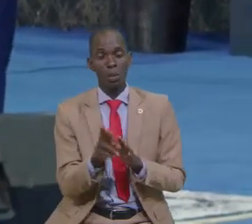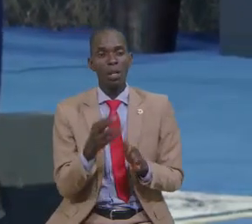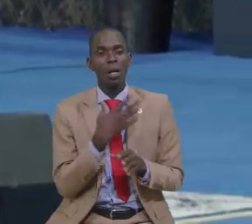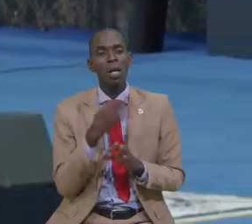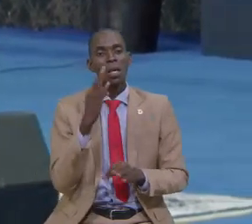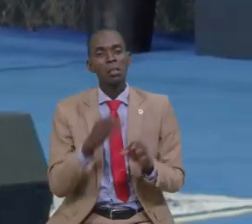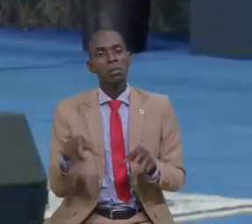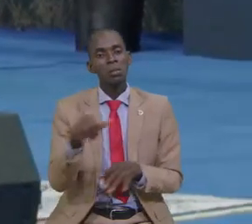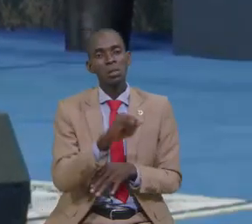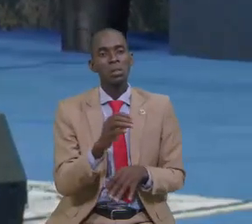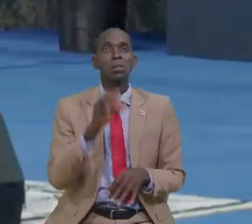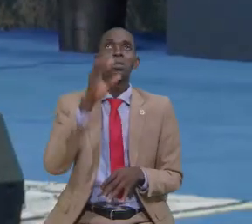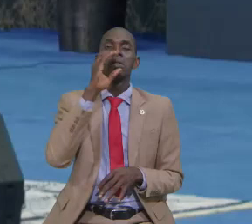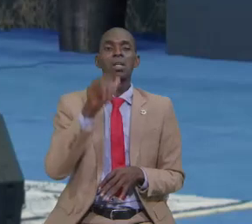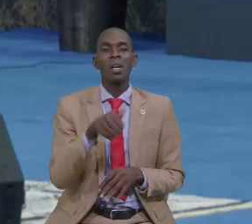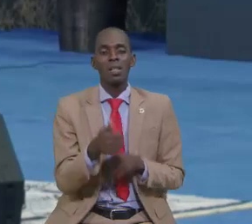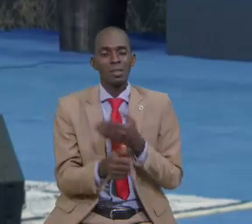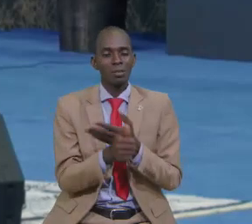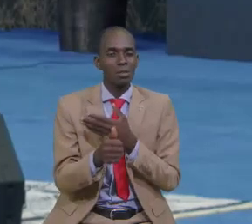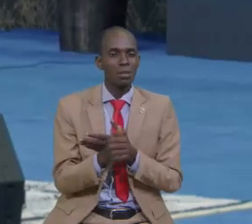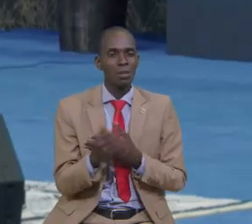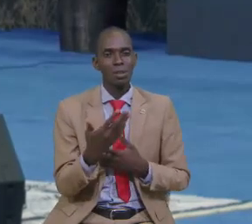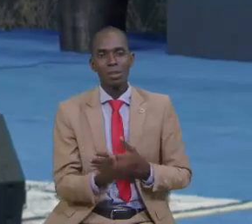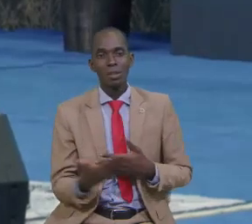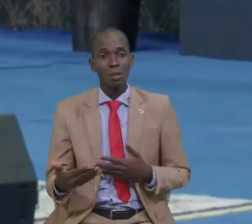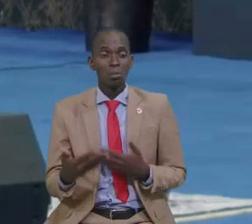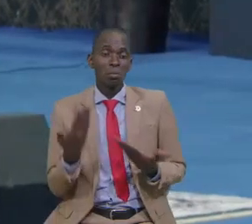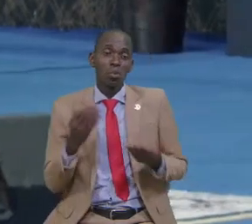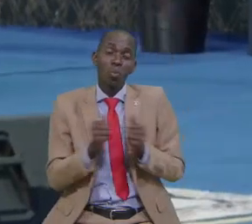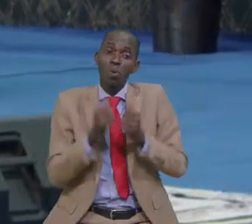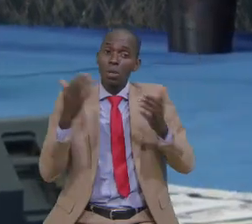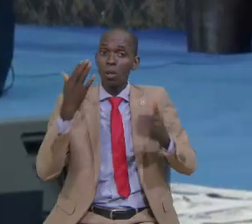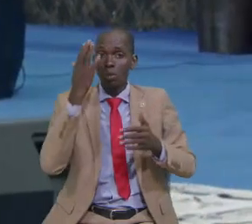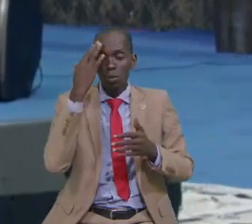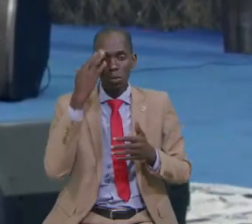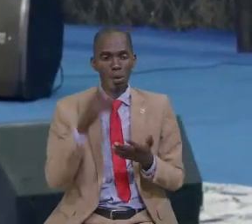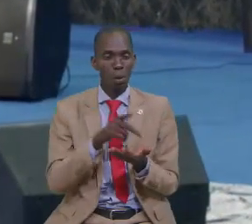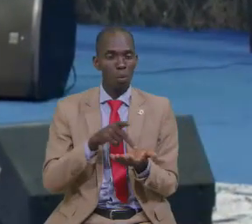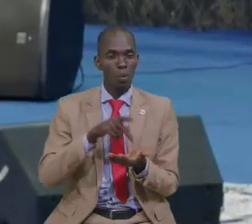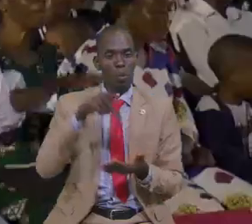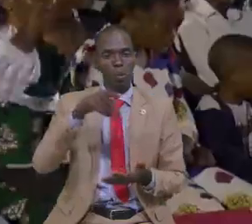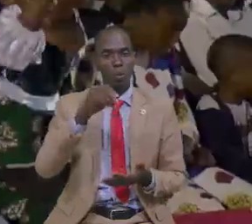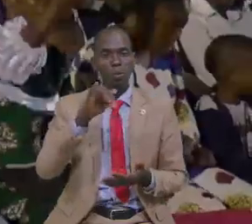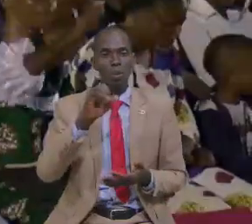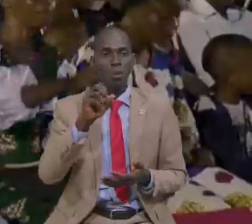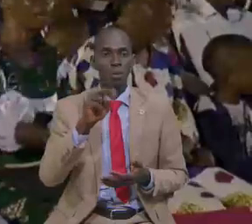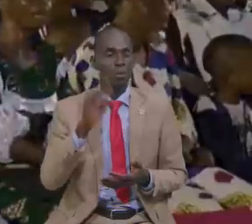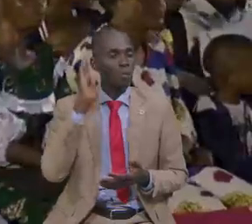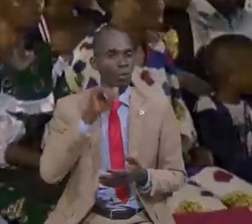any deadly seed accidentally poison will not kill you